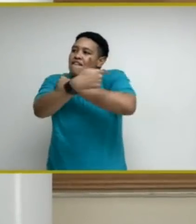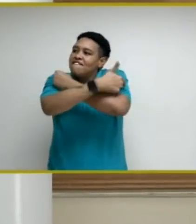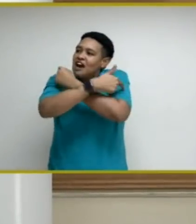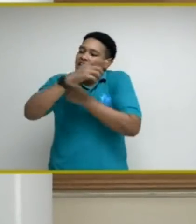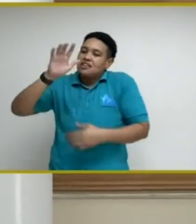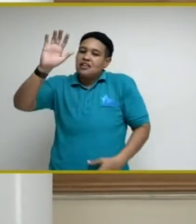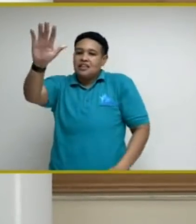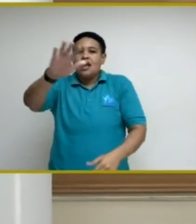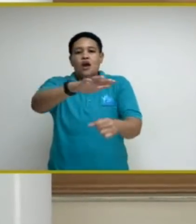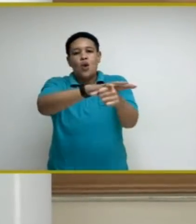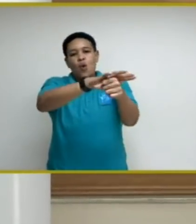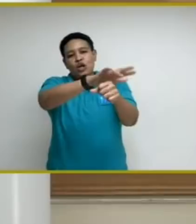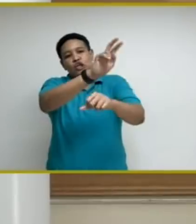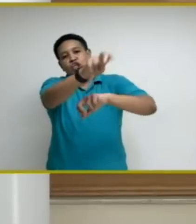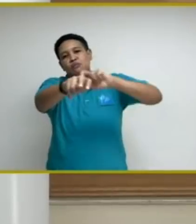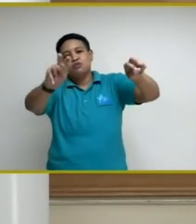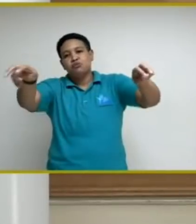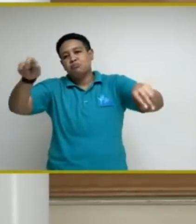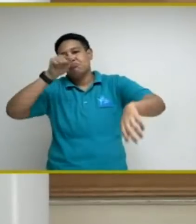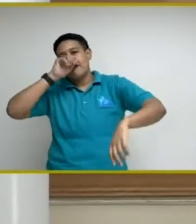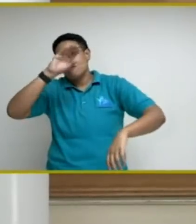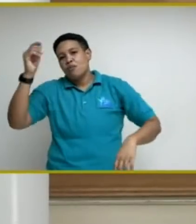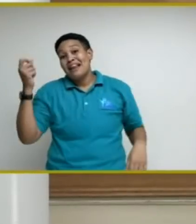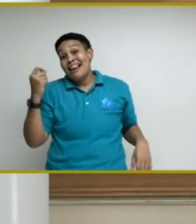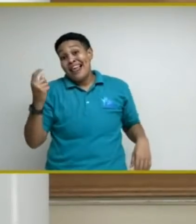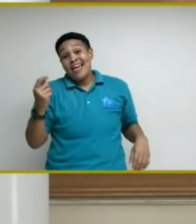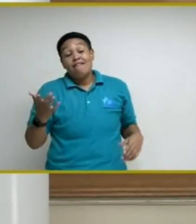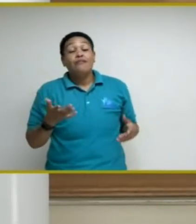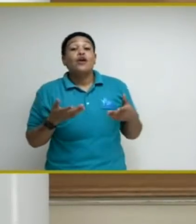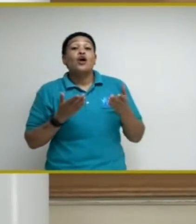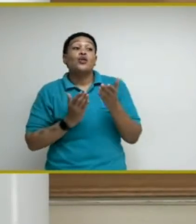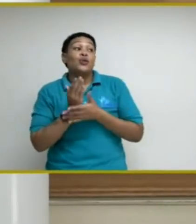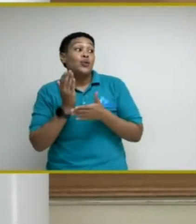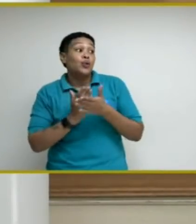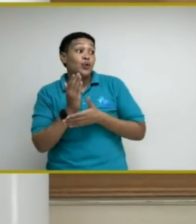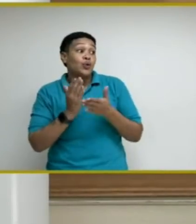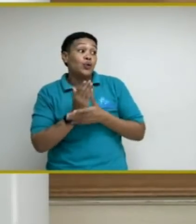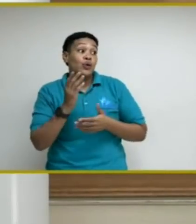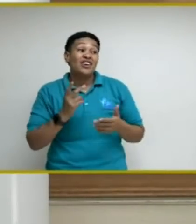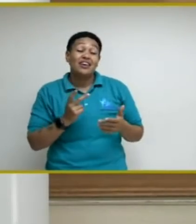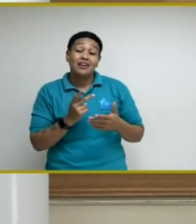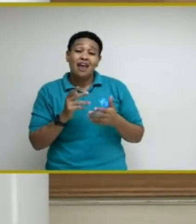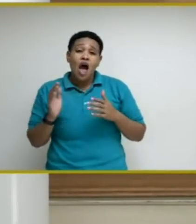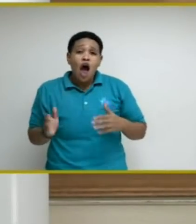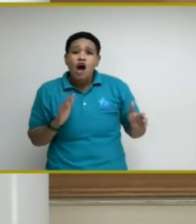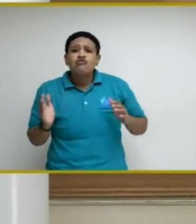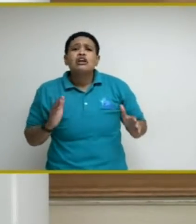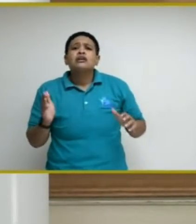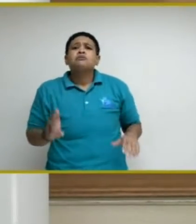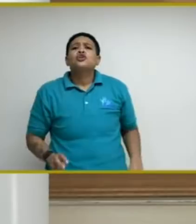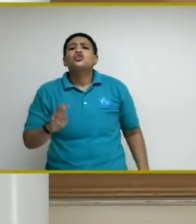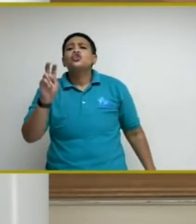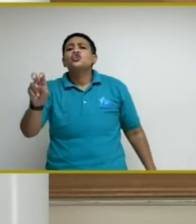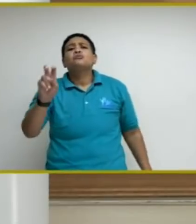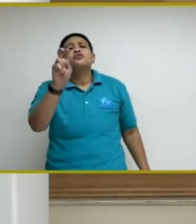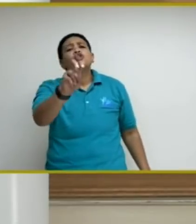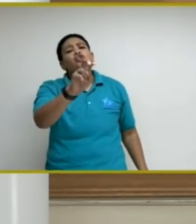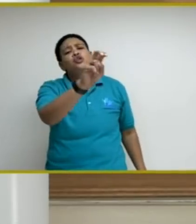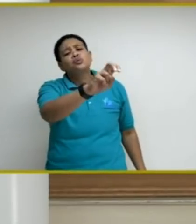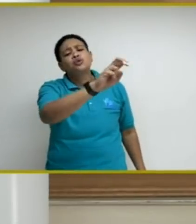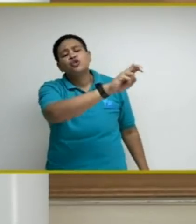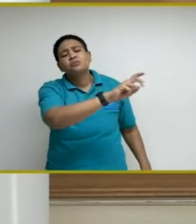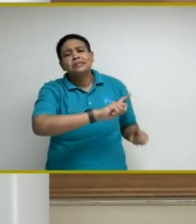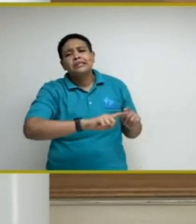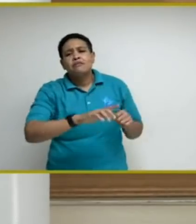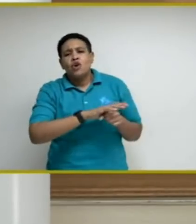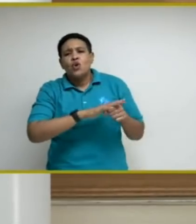their outlets, and even via prearranged arrangements to go to the source